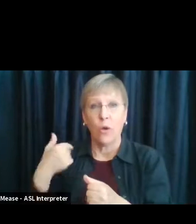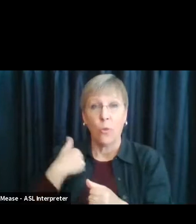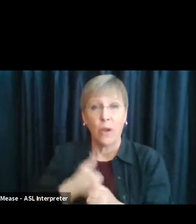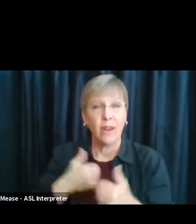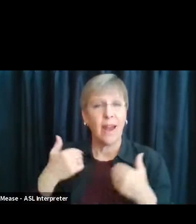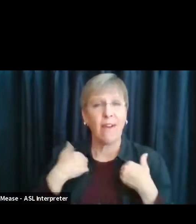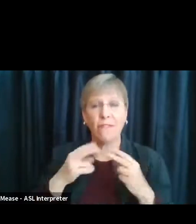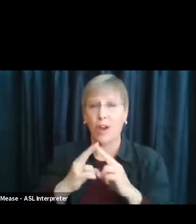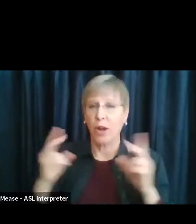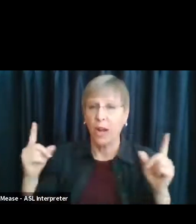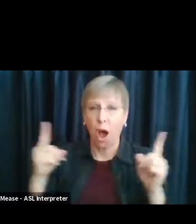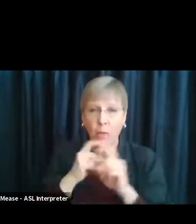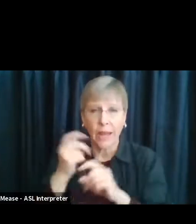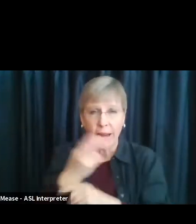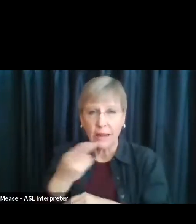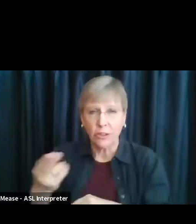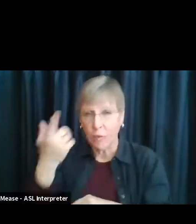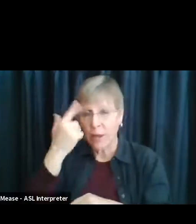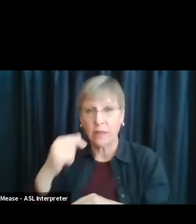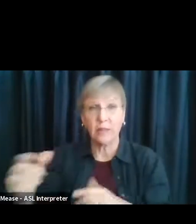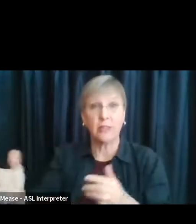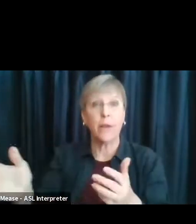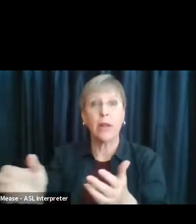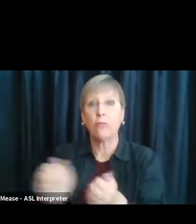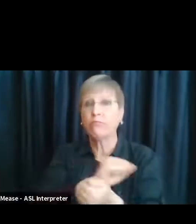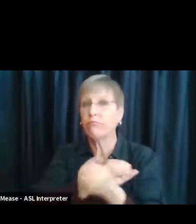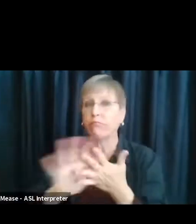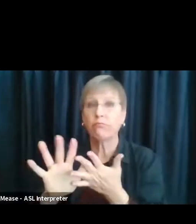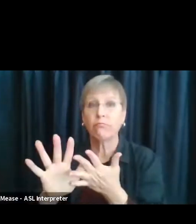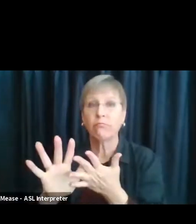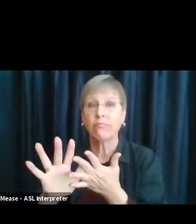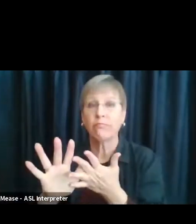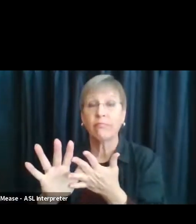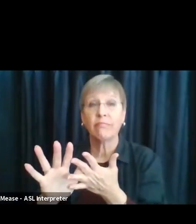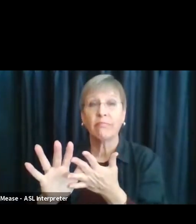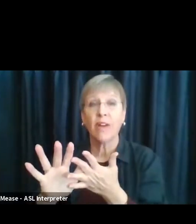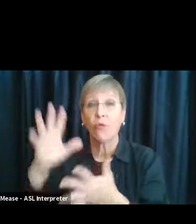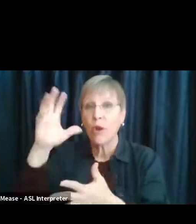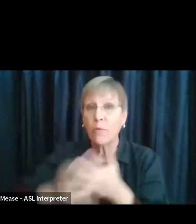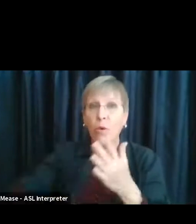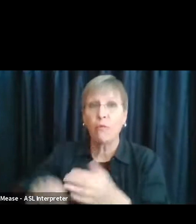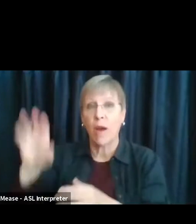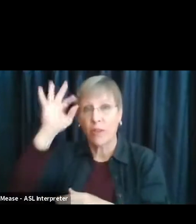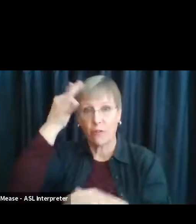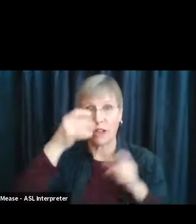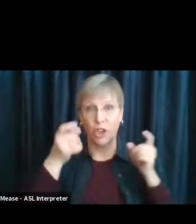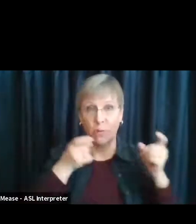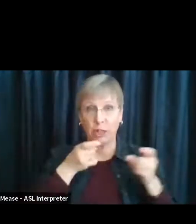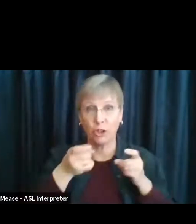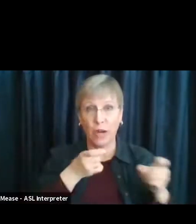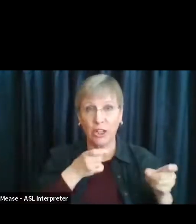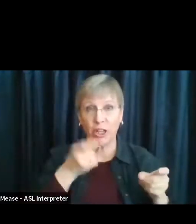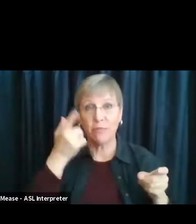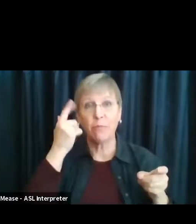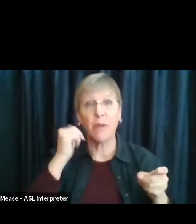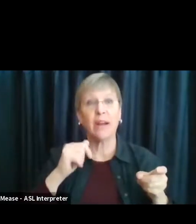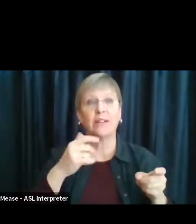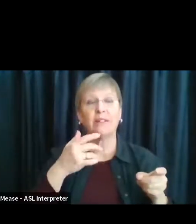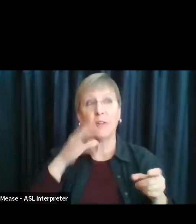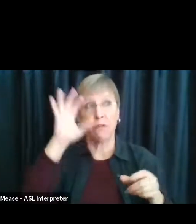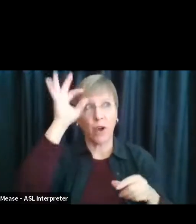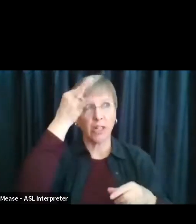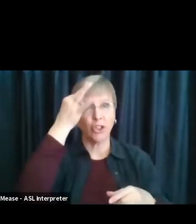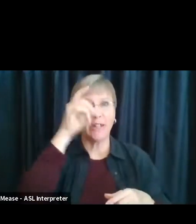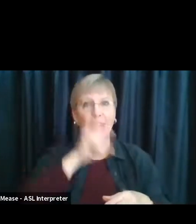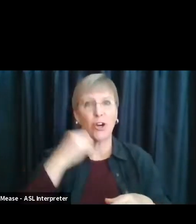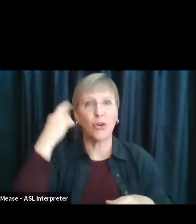complicated histories because they've been erased. They've been erased by the French administration because they needed